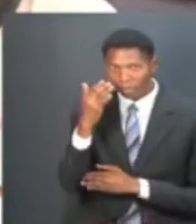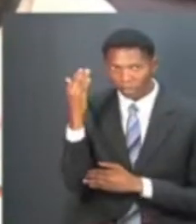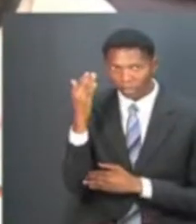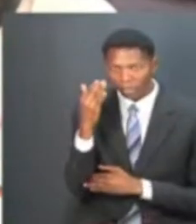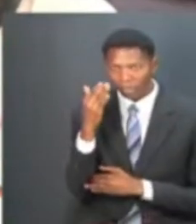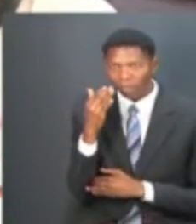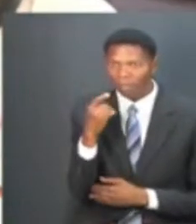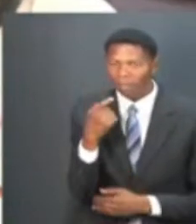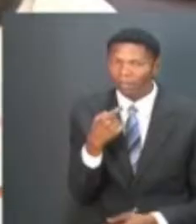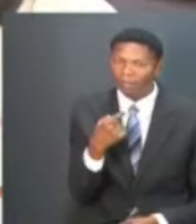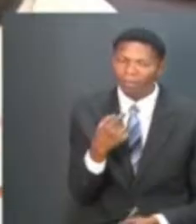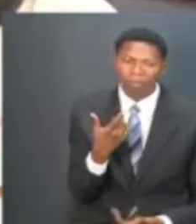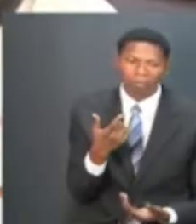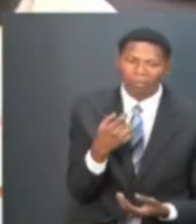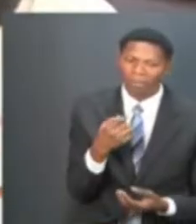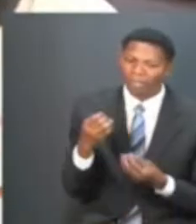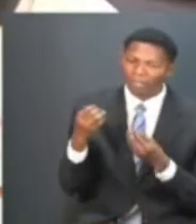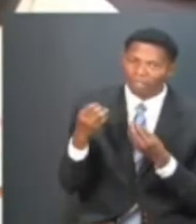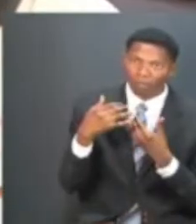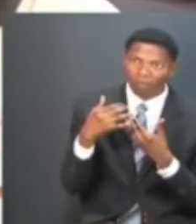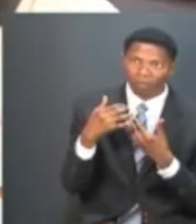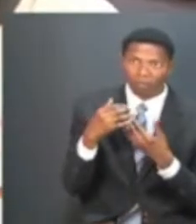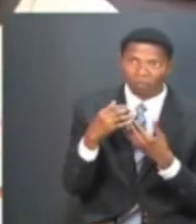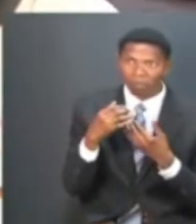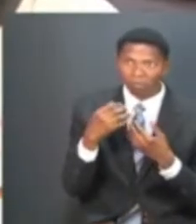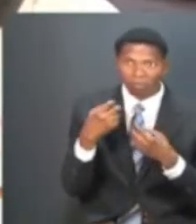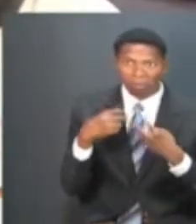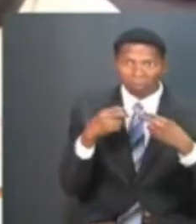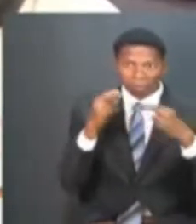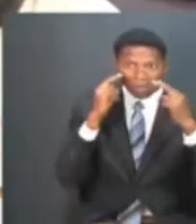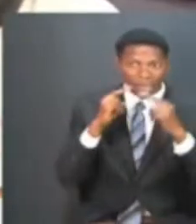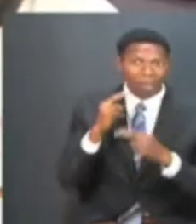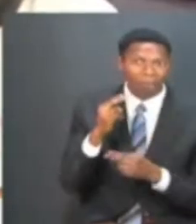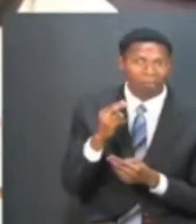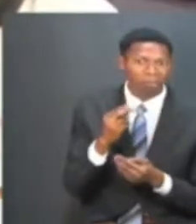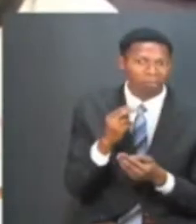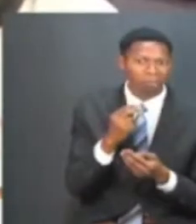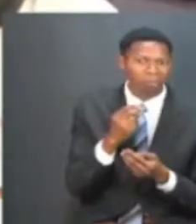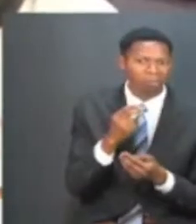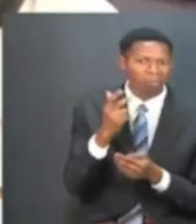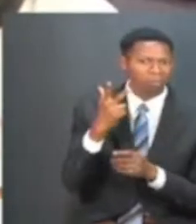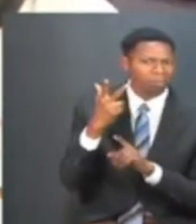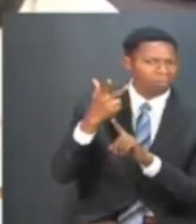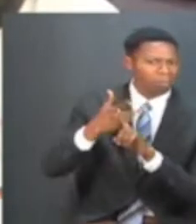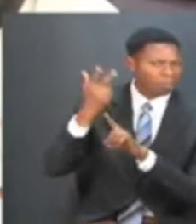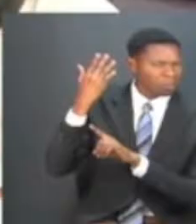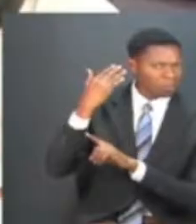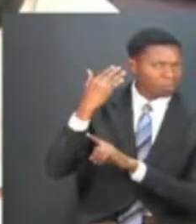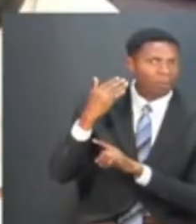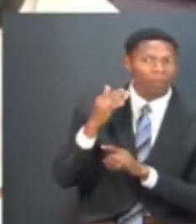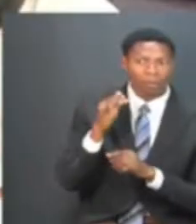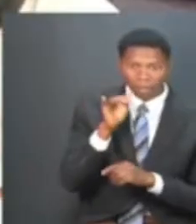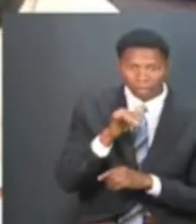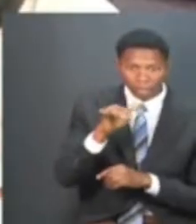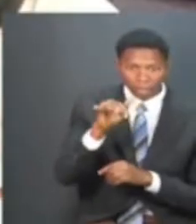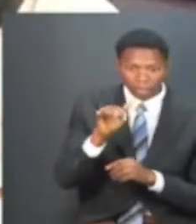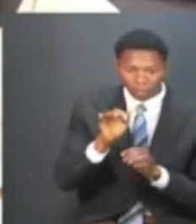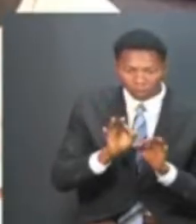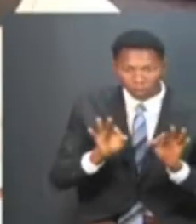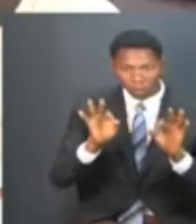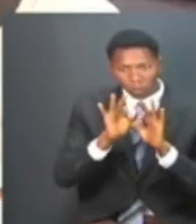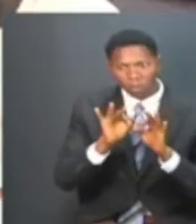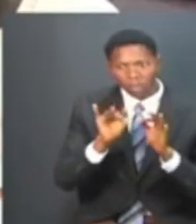reliably informed the incident occurred some 3 months ago. But it's still important to show